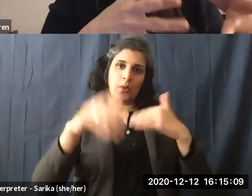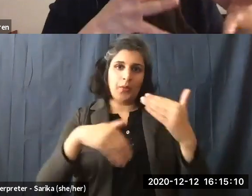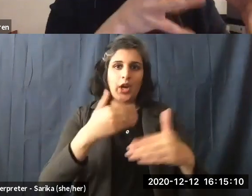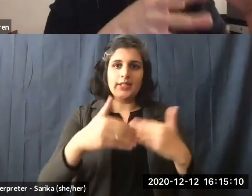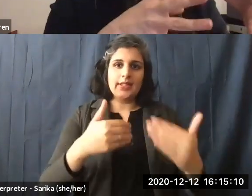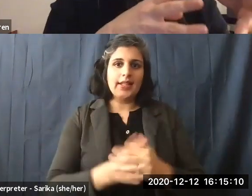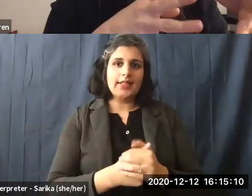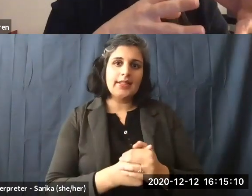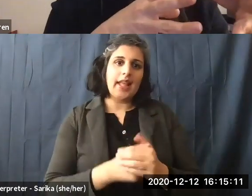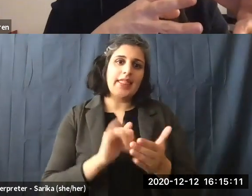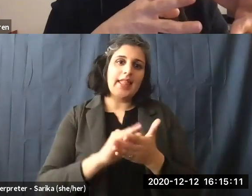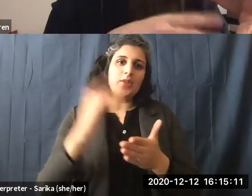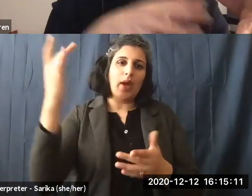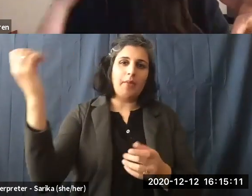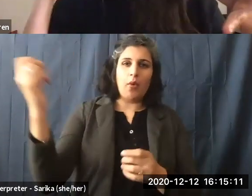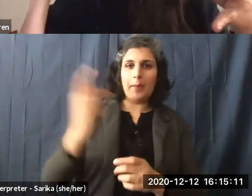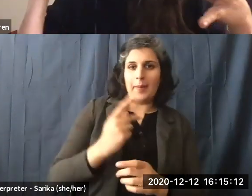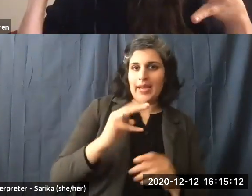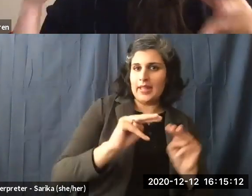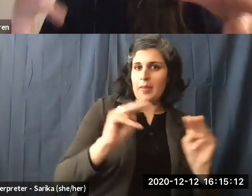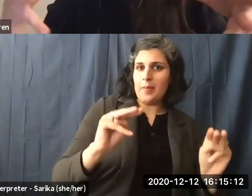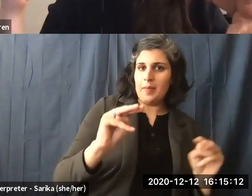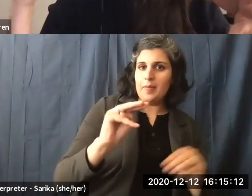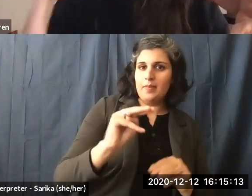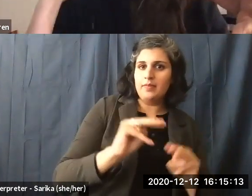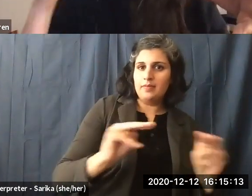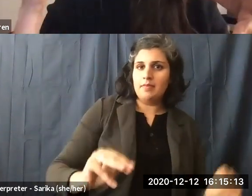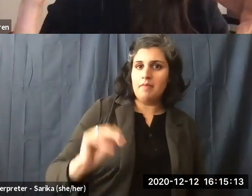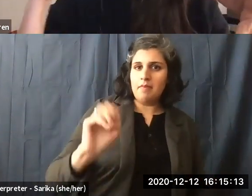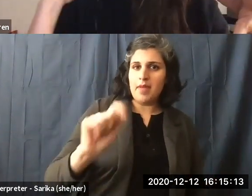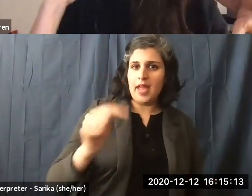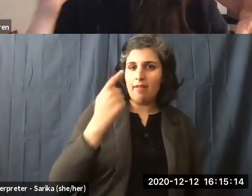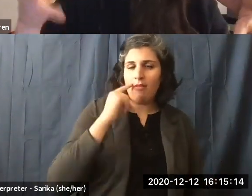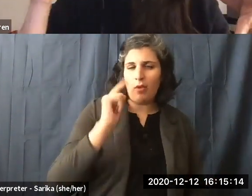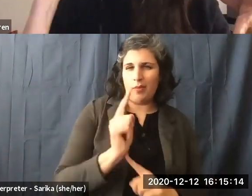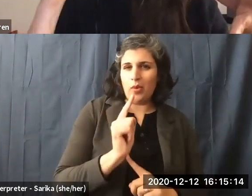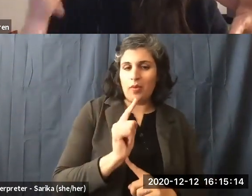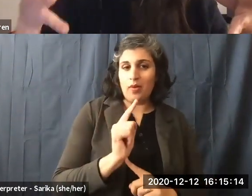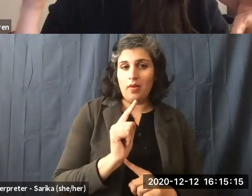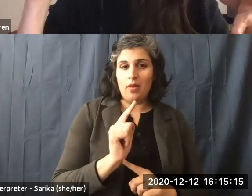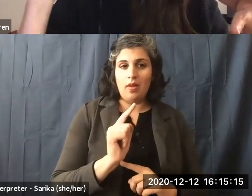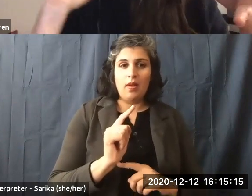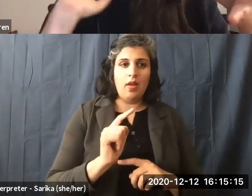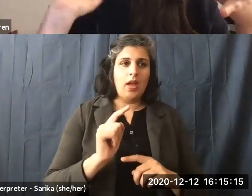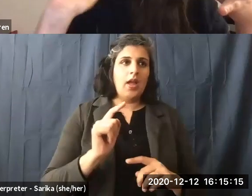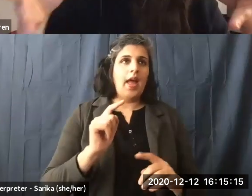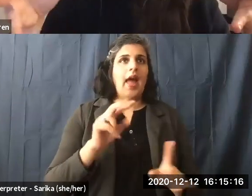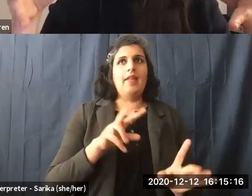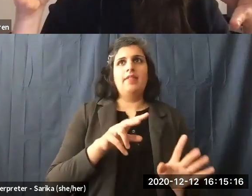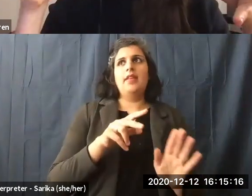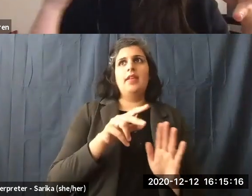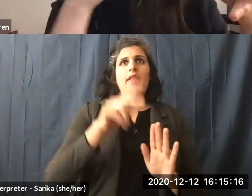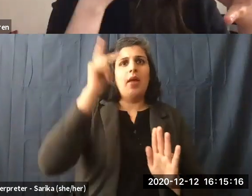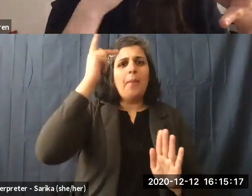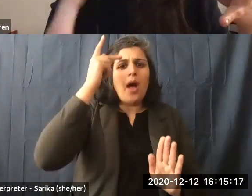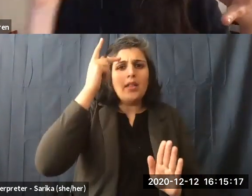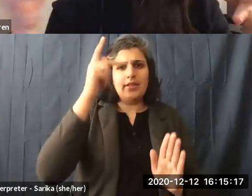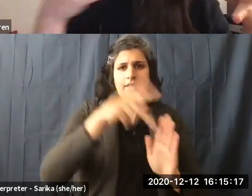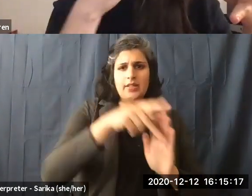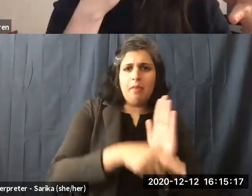that's why I'm going back to the Met for a second. then the practical pot, like politics, policy, institutional